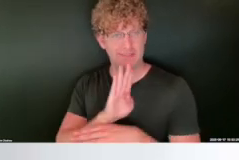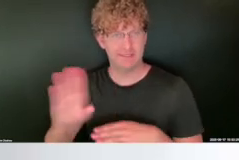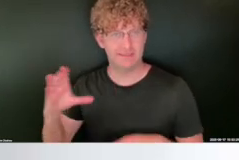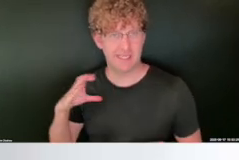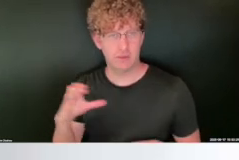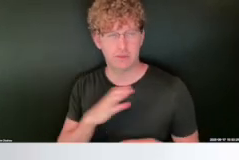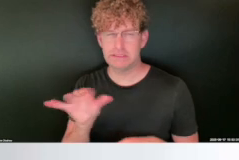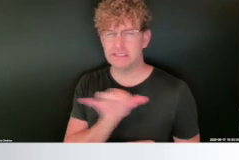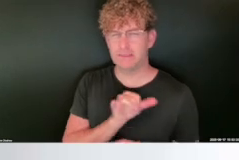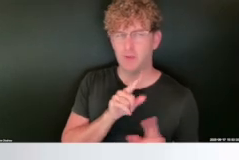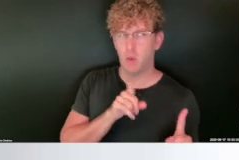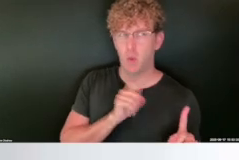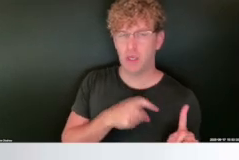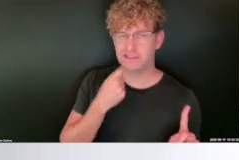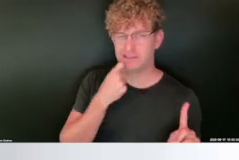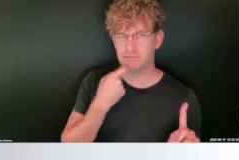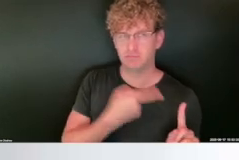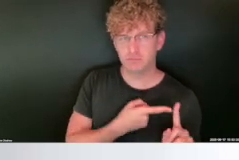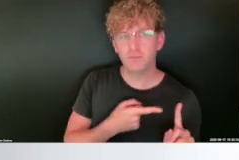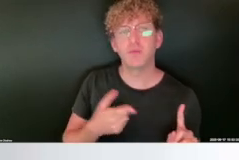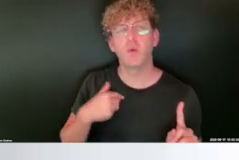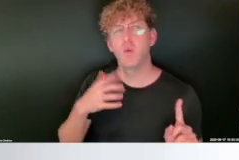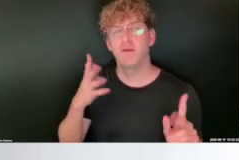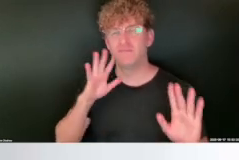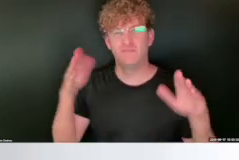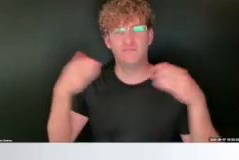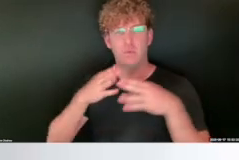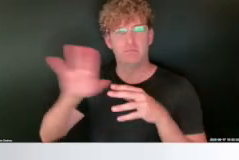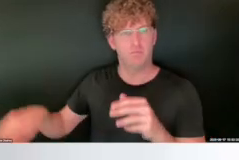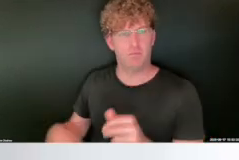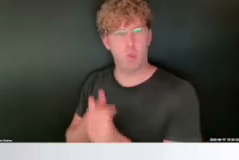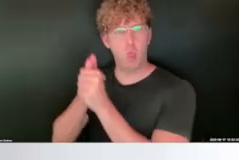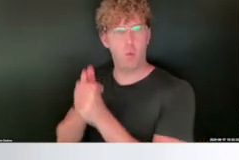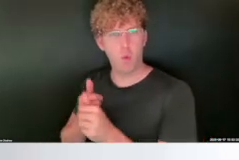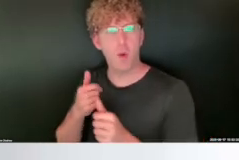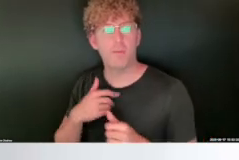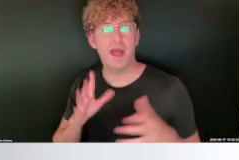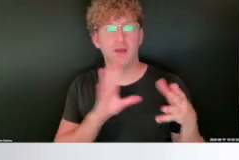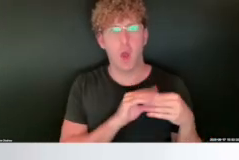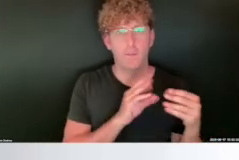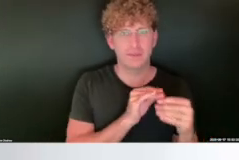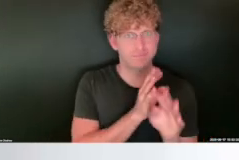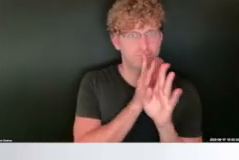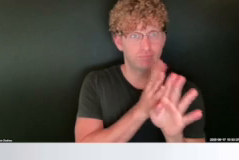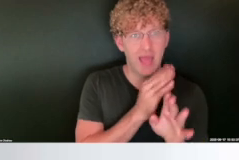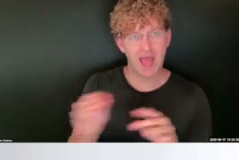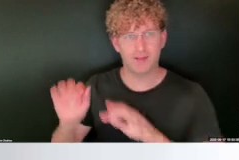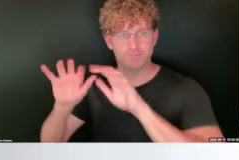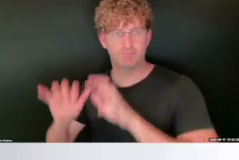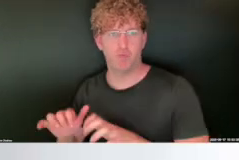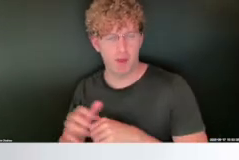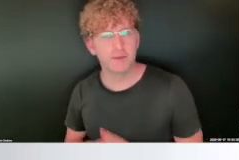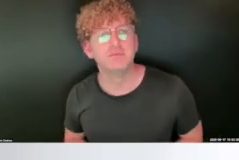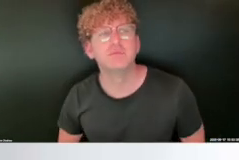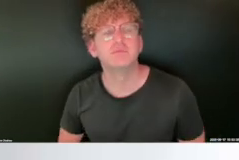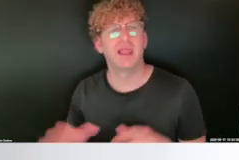on follow-up. I both also commented verbally and in writing on the size of the incentives as